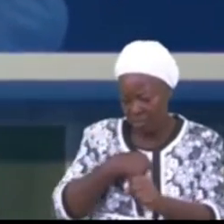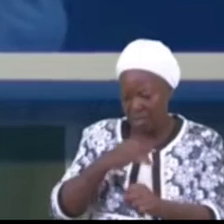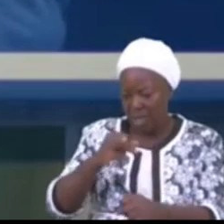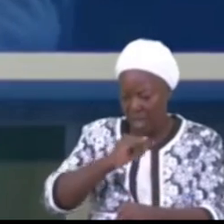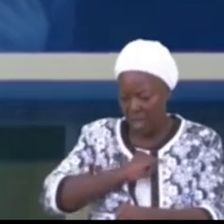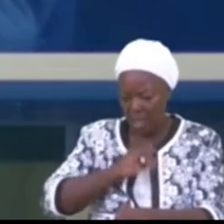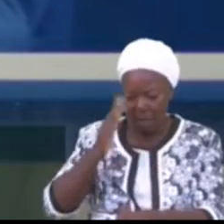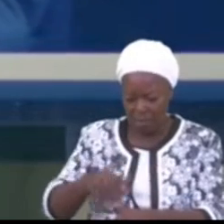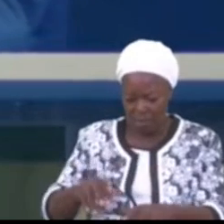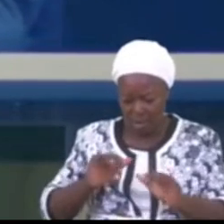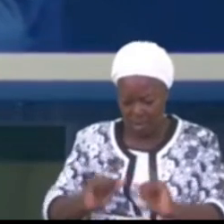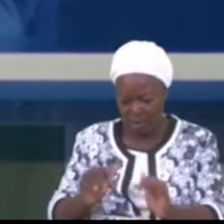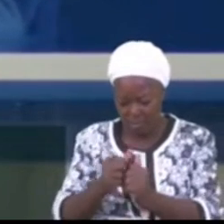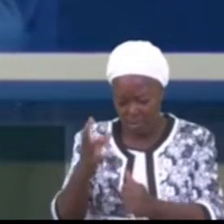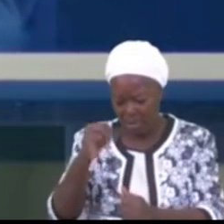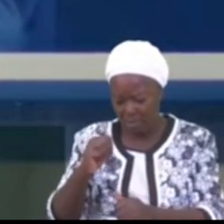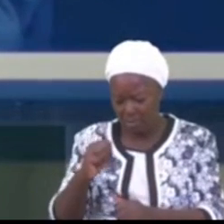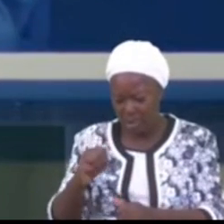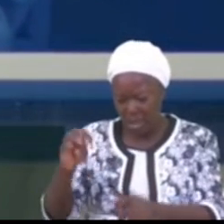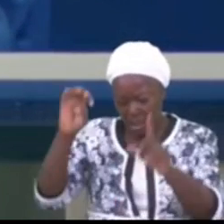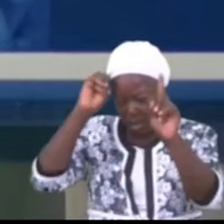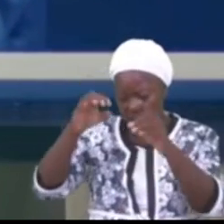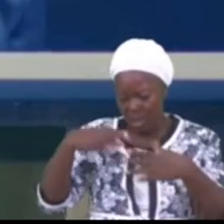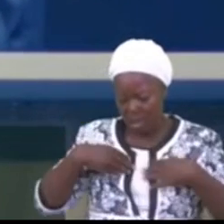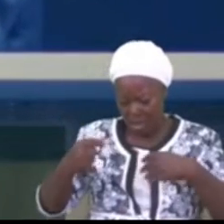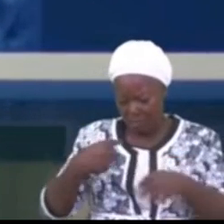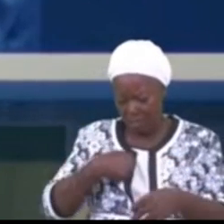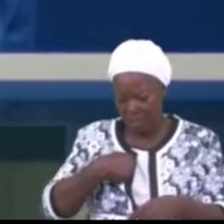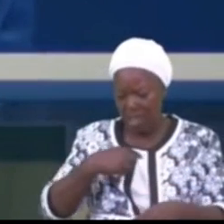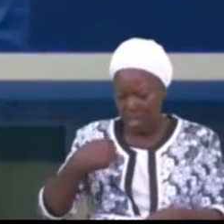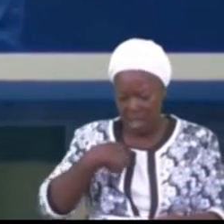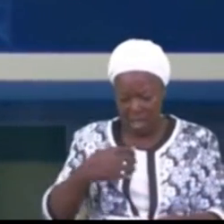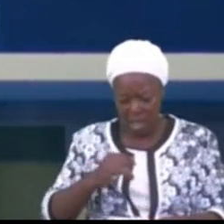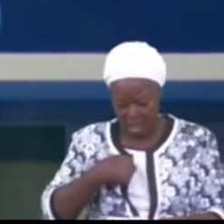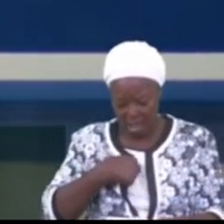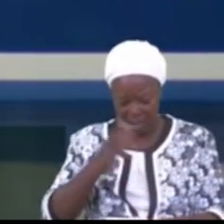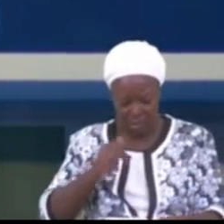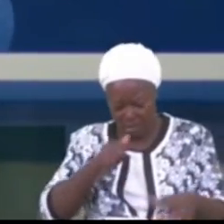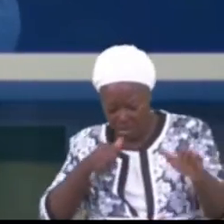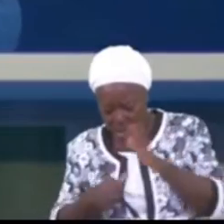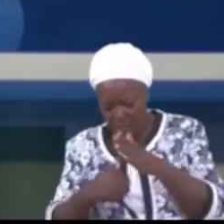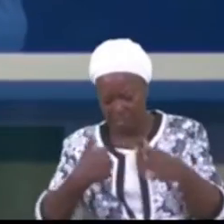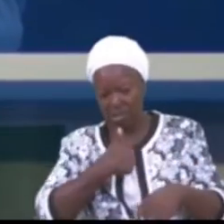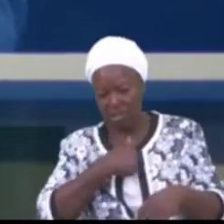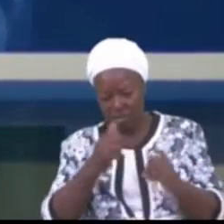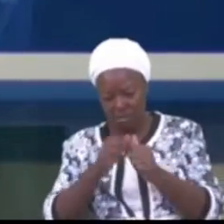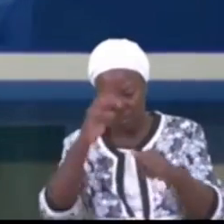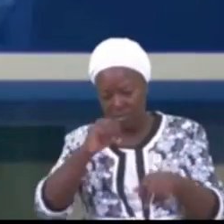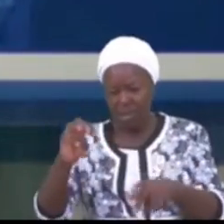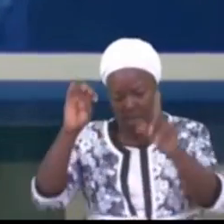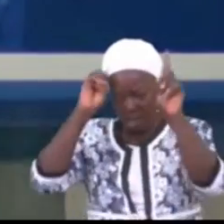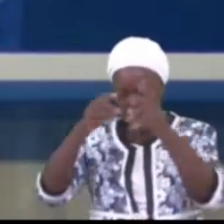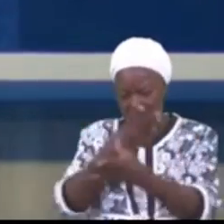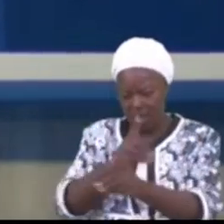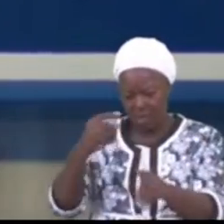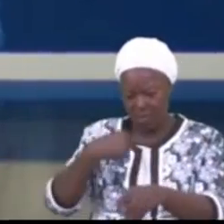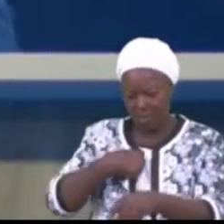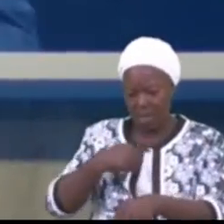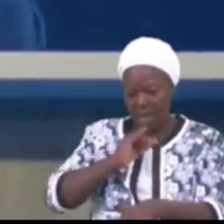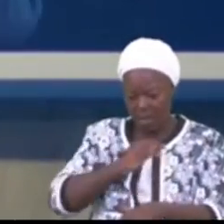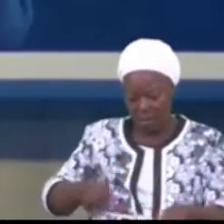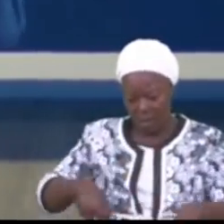I'm going to hide myself in him. He delivered me, I'm going to dwell with